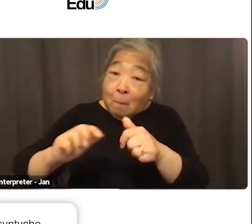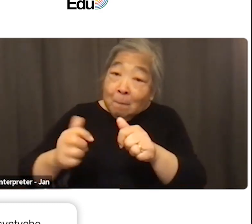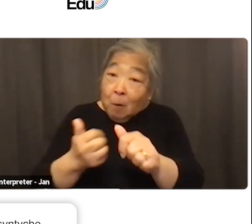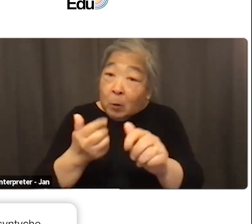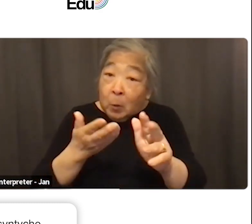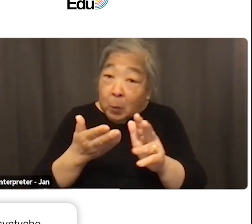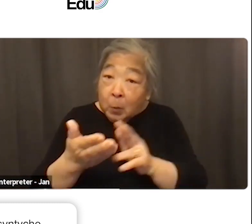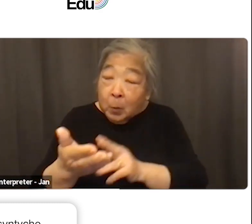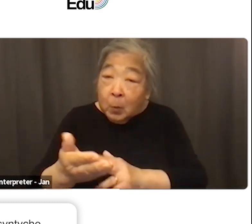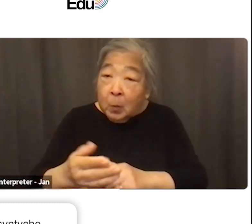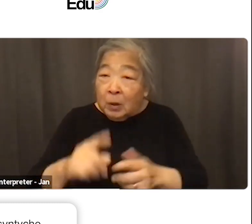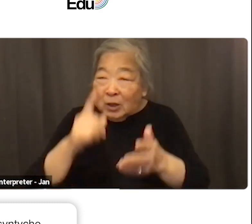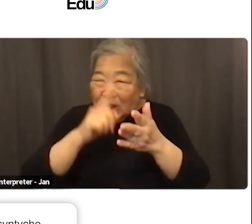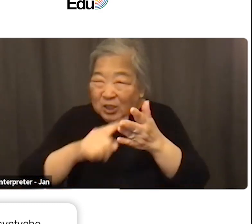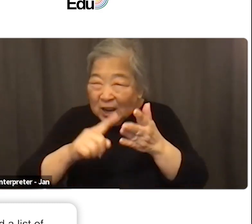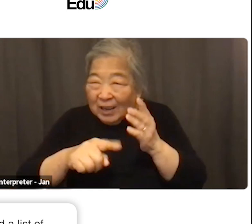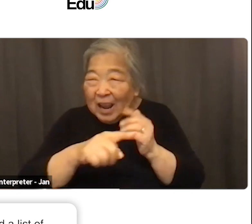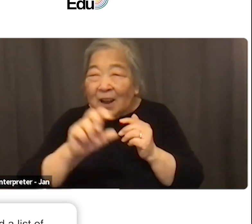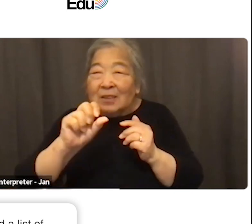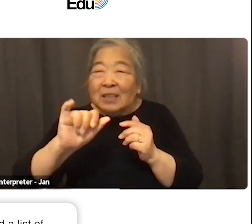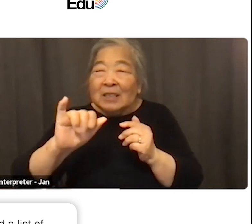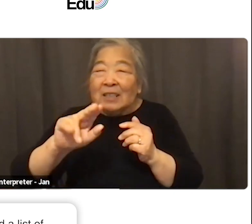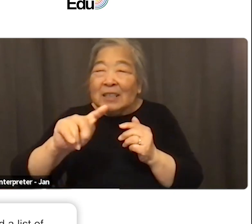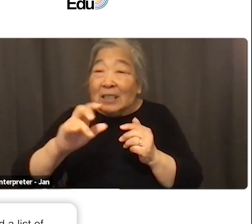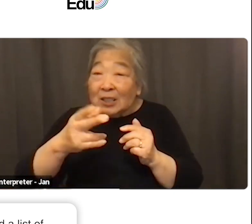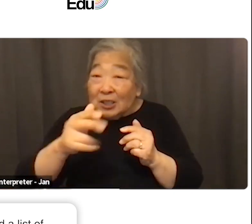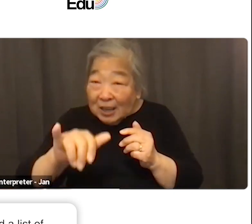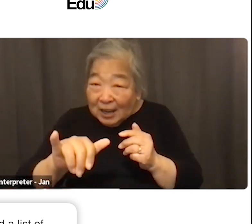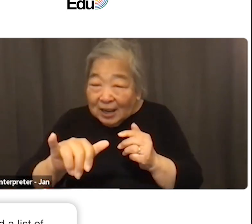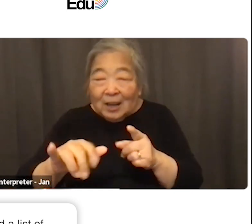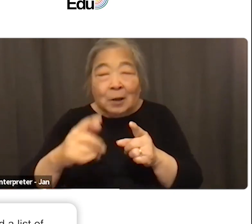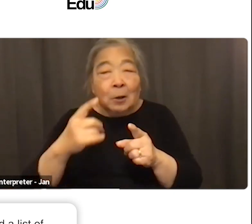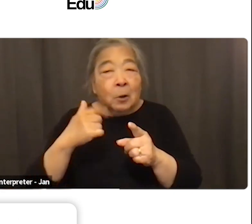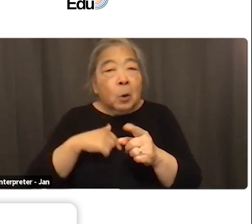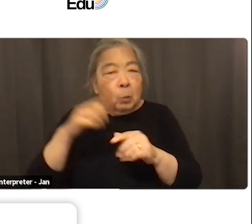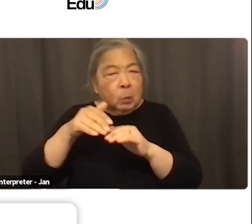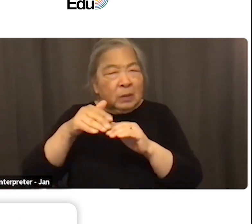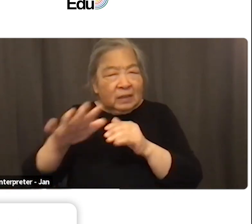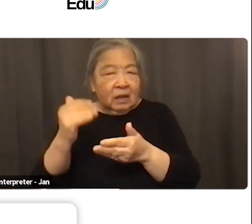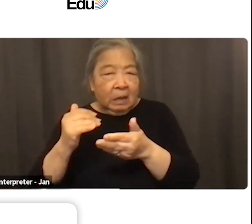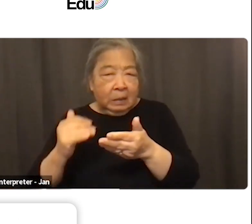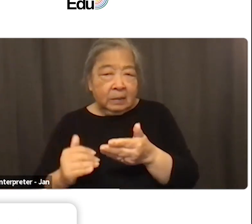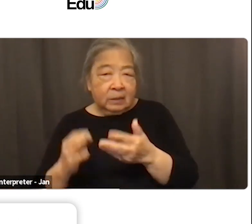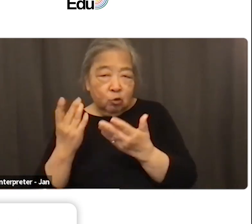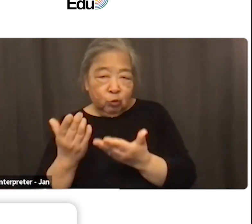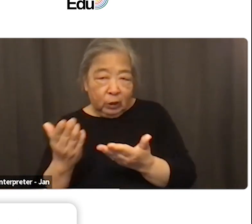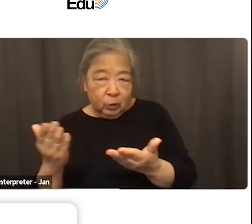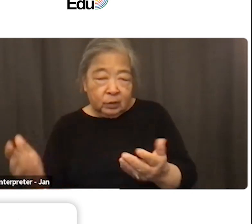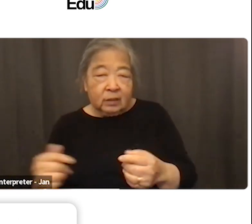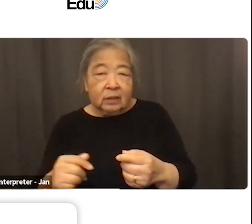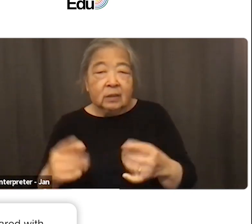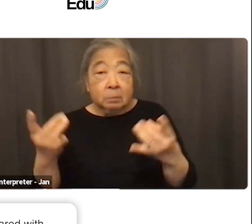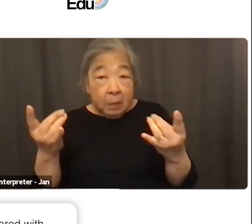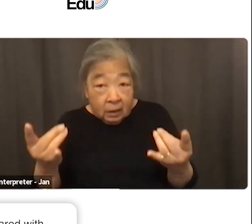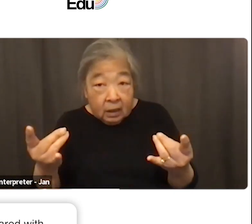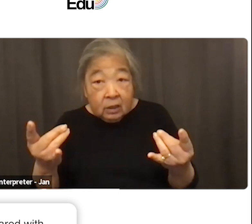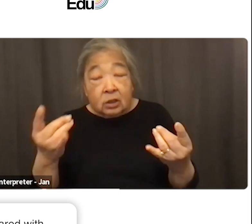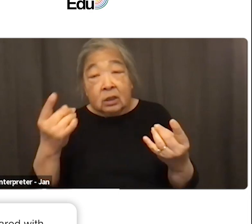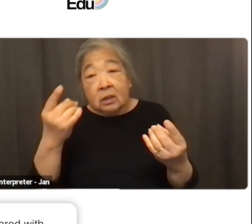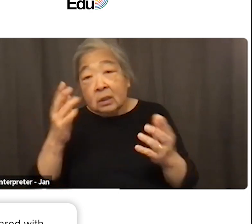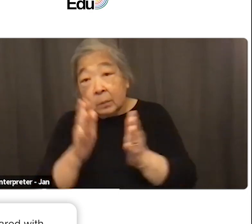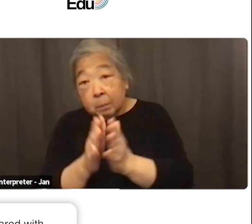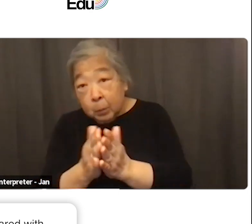Go to her website, syntyche.com. We're going to send a list of resources, meditations, books that Syntyché would